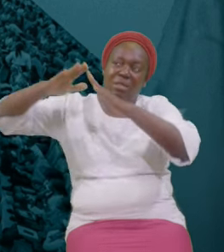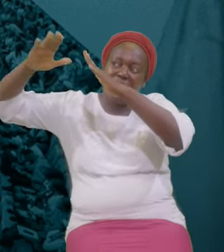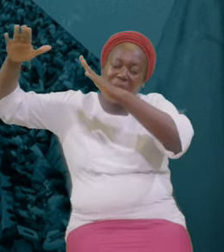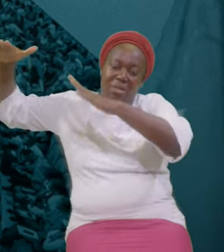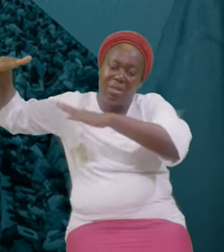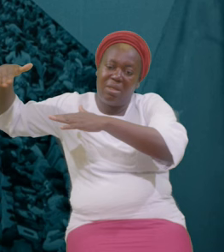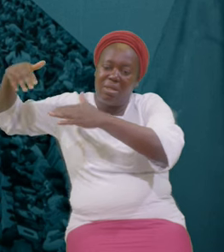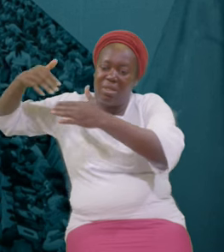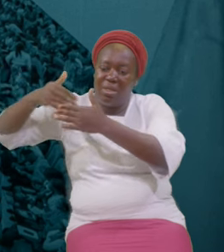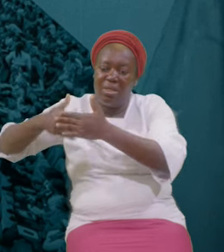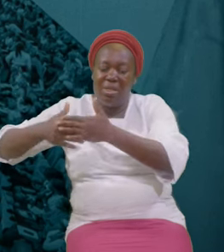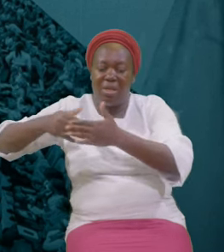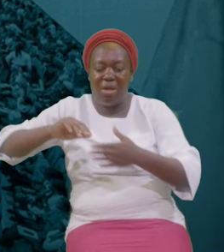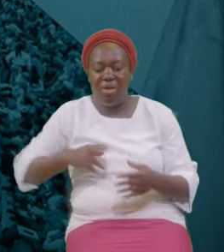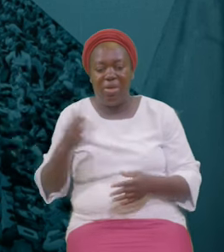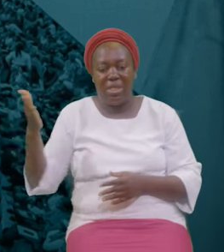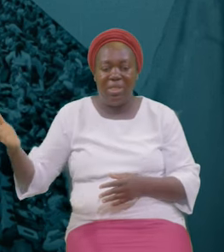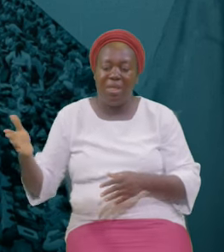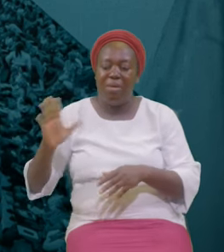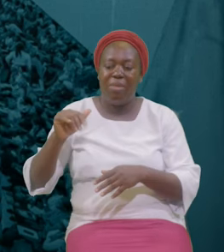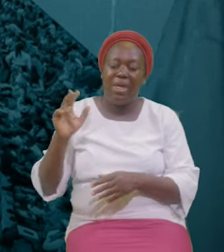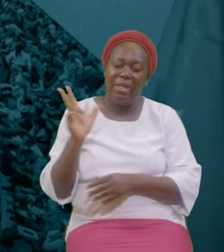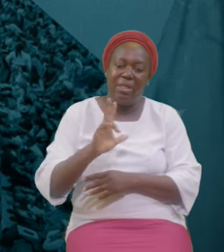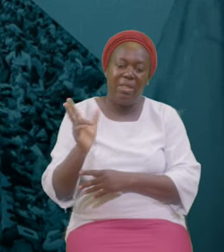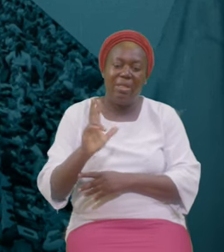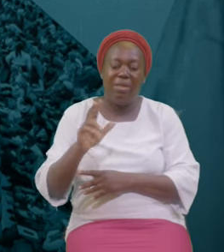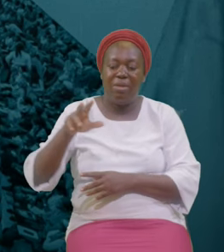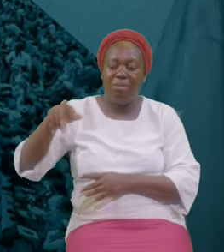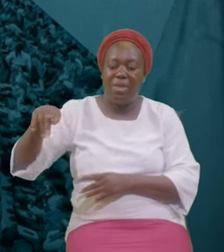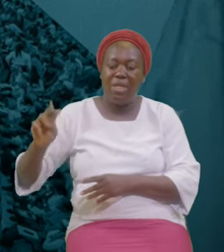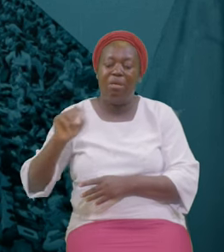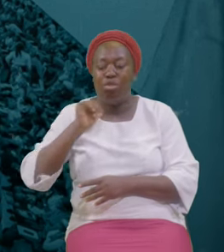by 3 p.m. tomorrow. We'll meet you there.